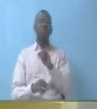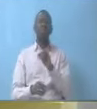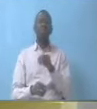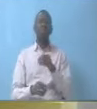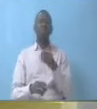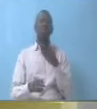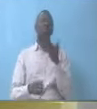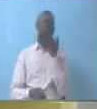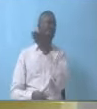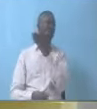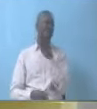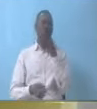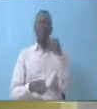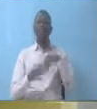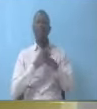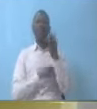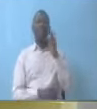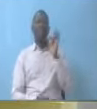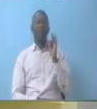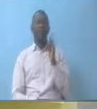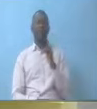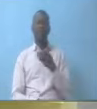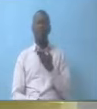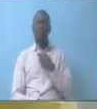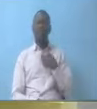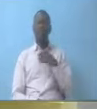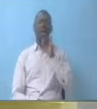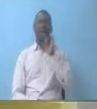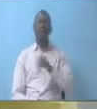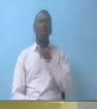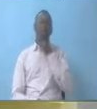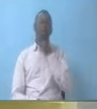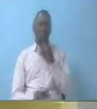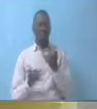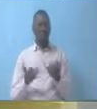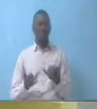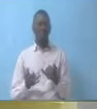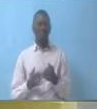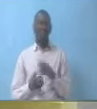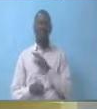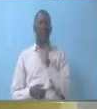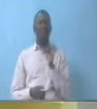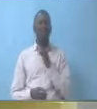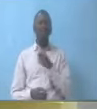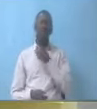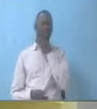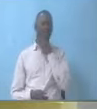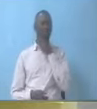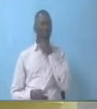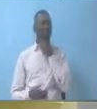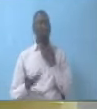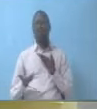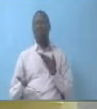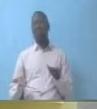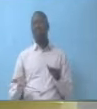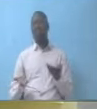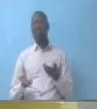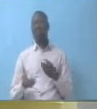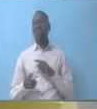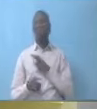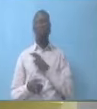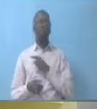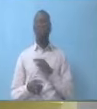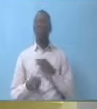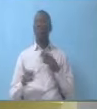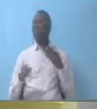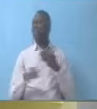Farafeña. In any case, at my age now, I am too old. I have too late to